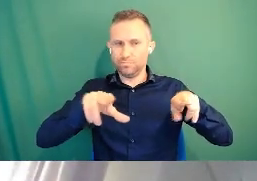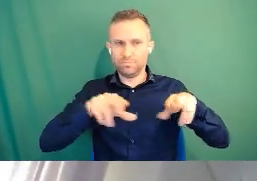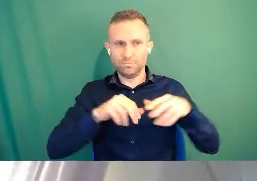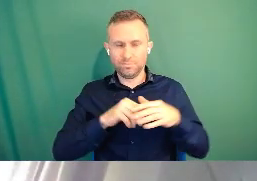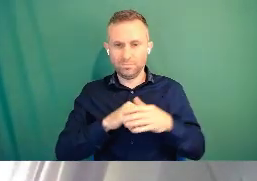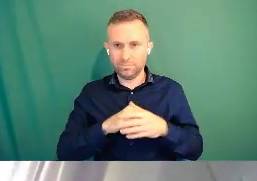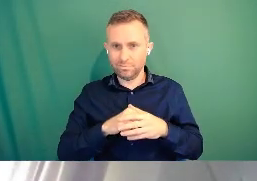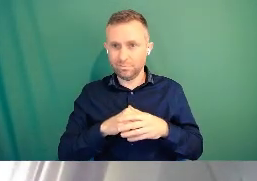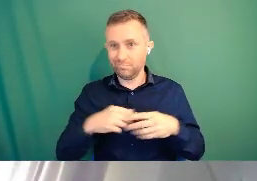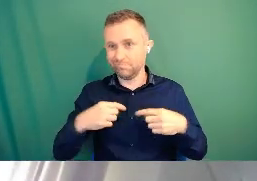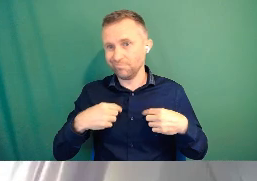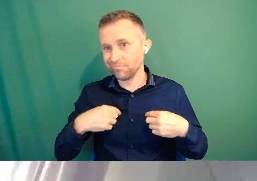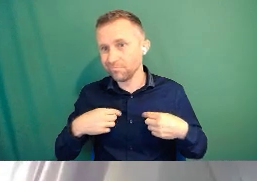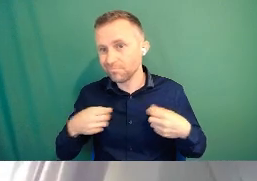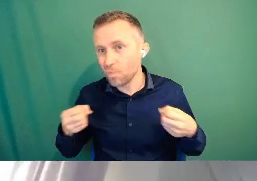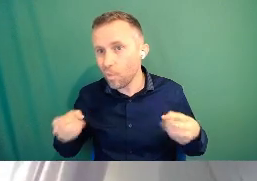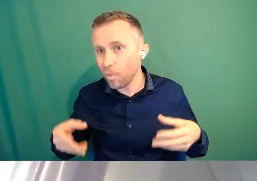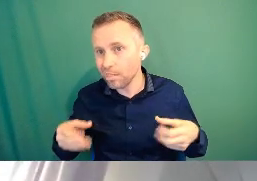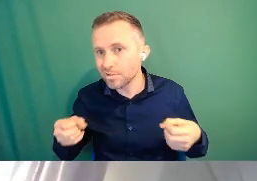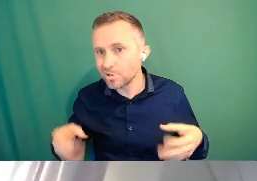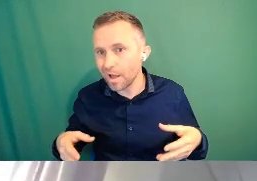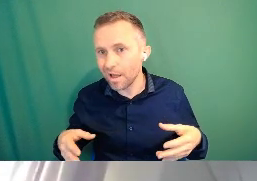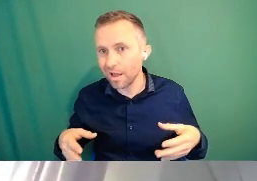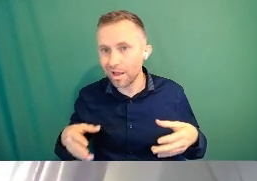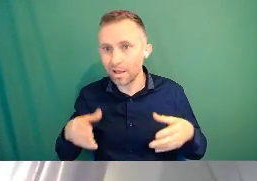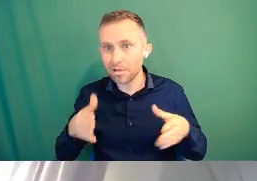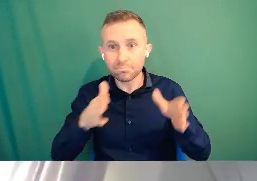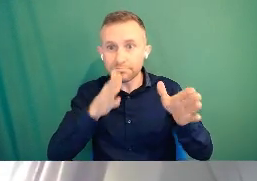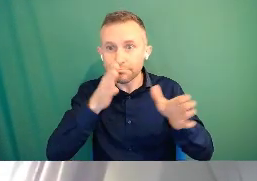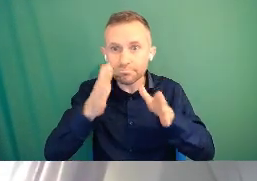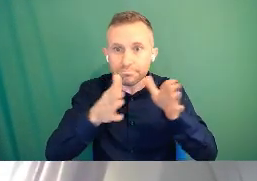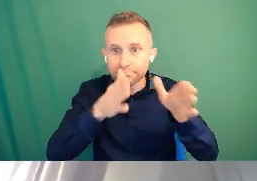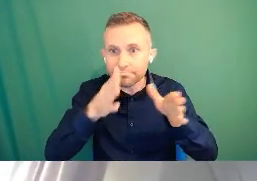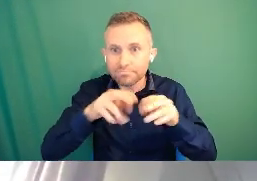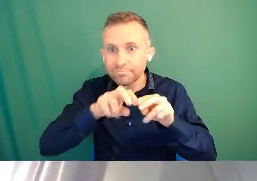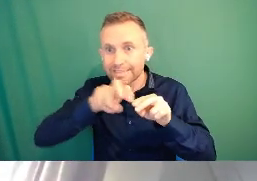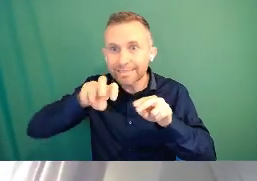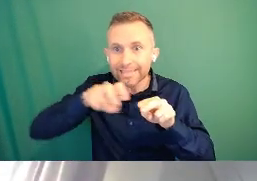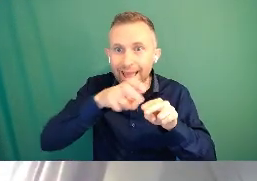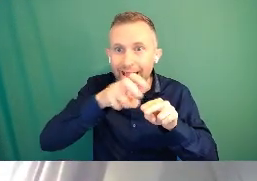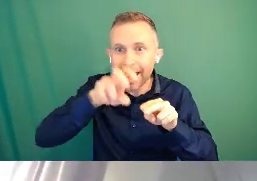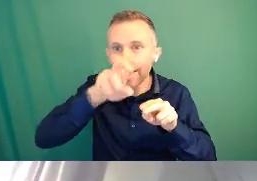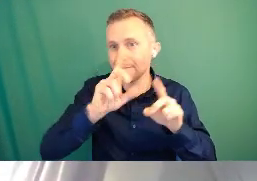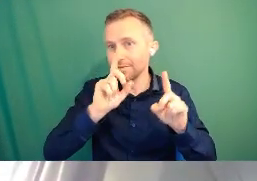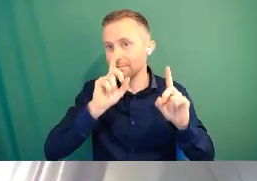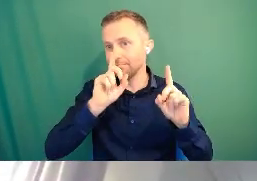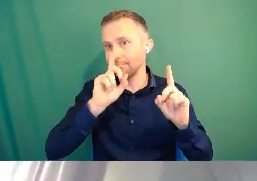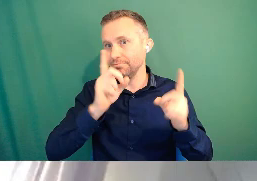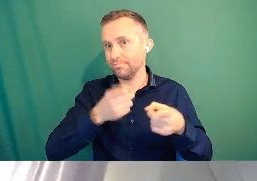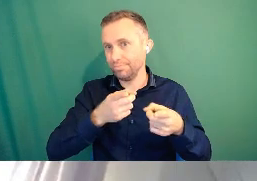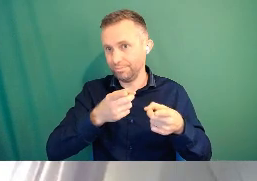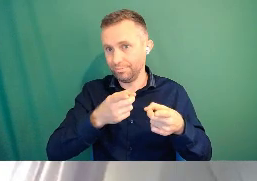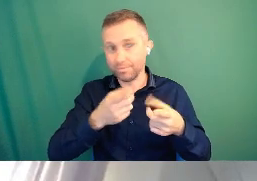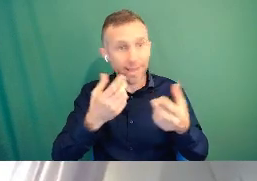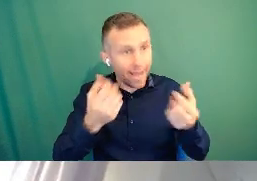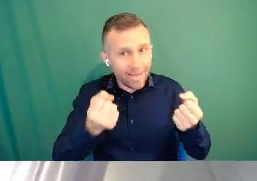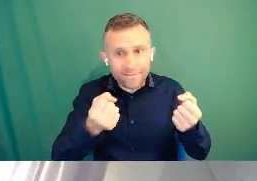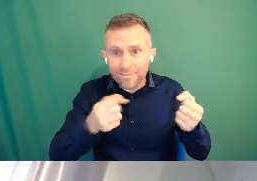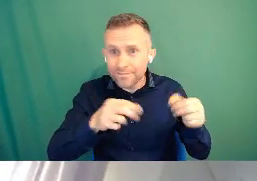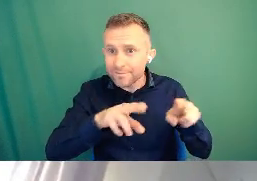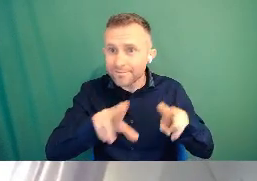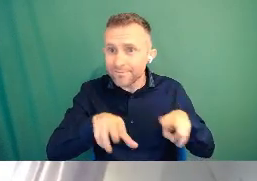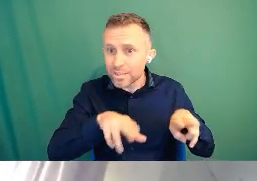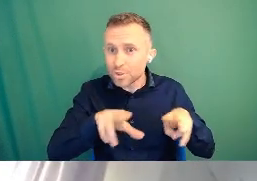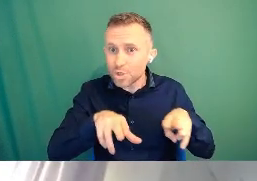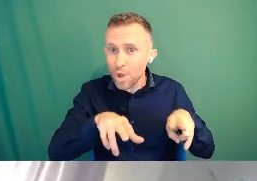VDU, for people who, like me, are in a wheelchair, so couldn't get around. Is it still there? And can you describe